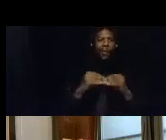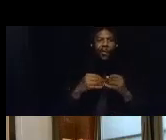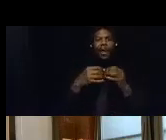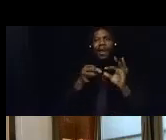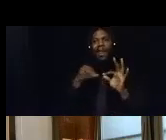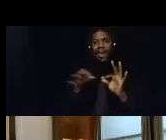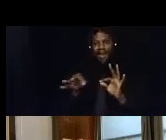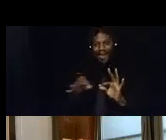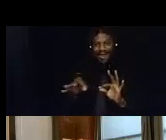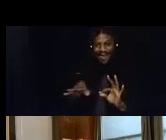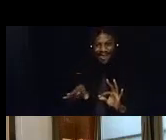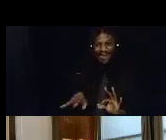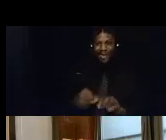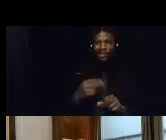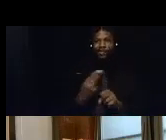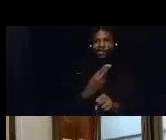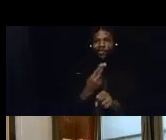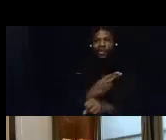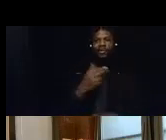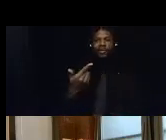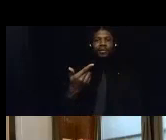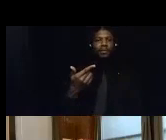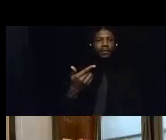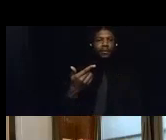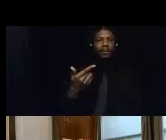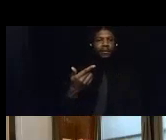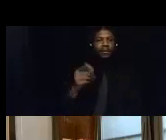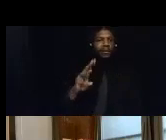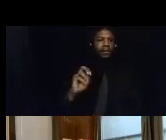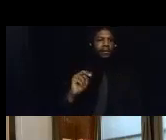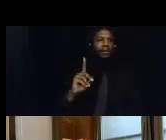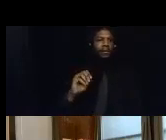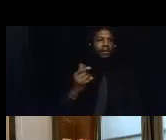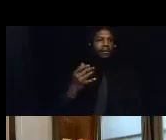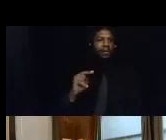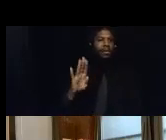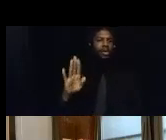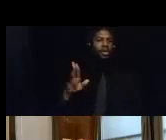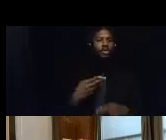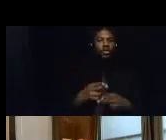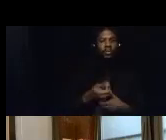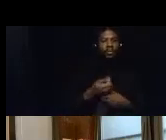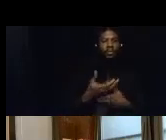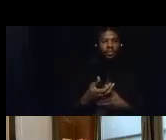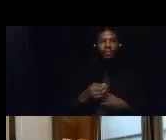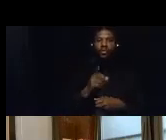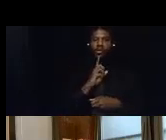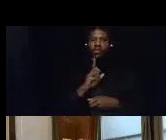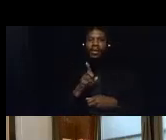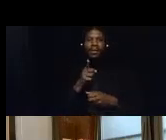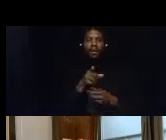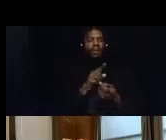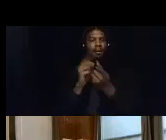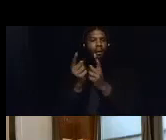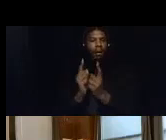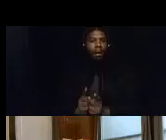of Gwendolyn's short poem in really fascinating syntactical ways, in ways that you